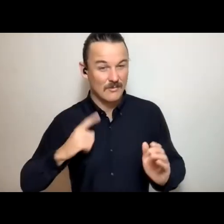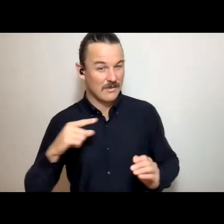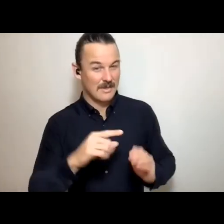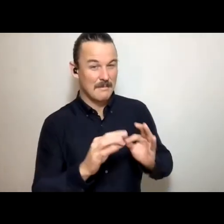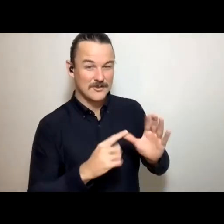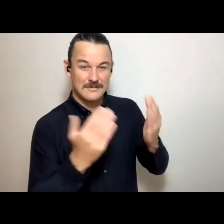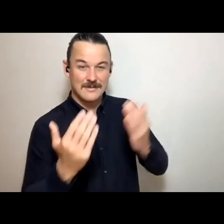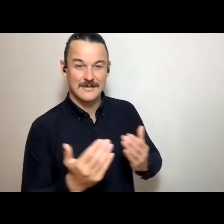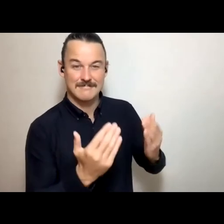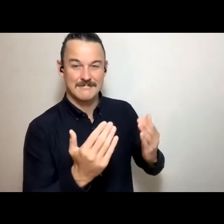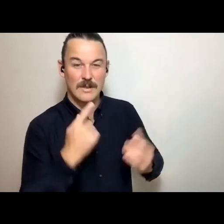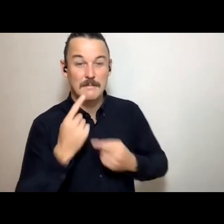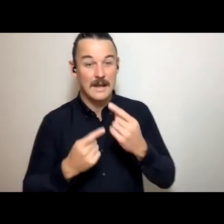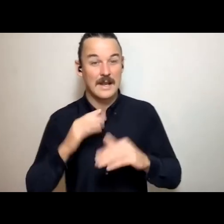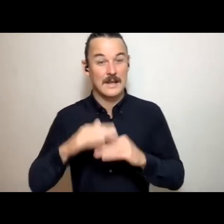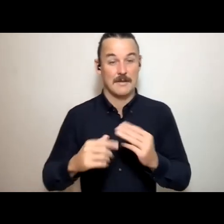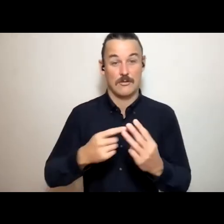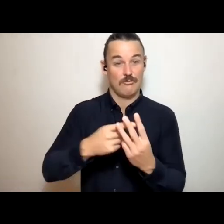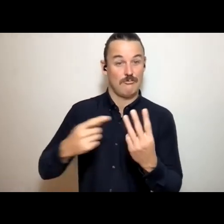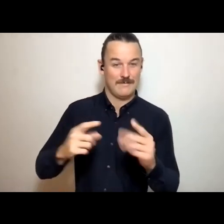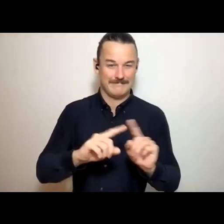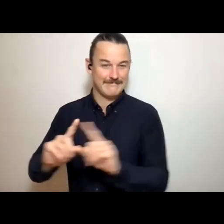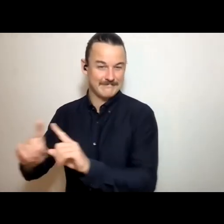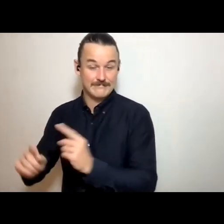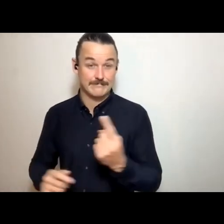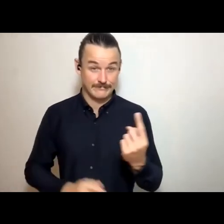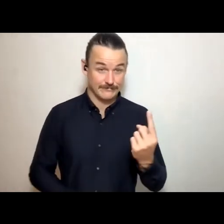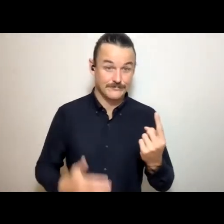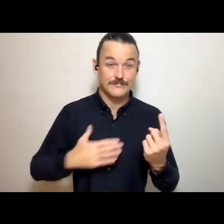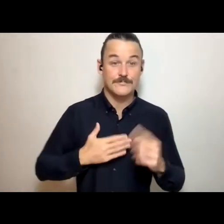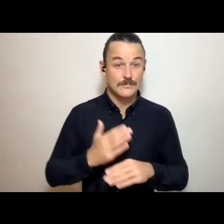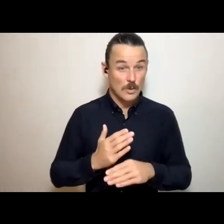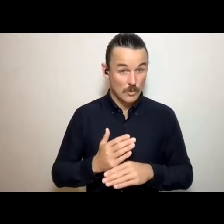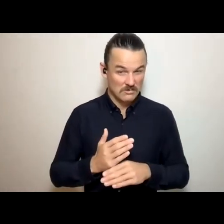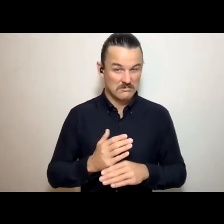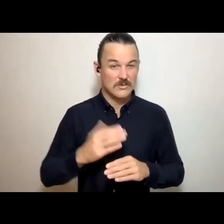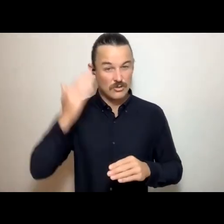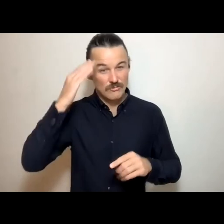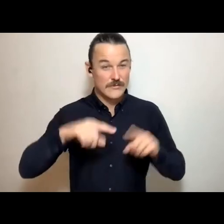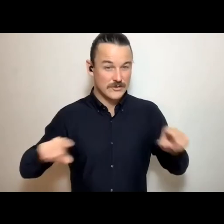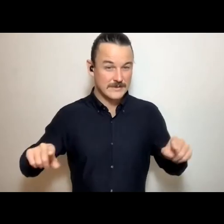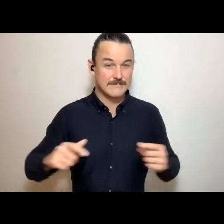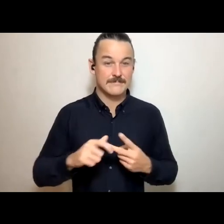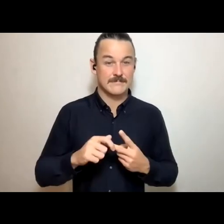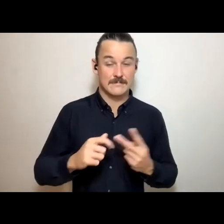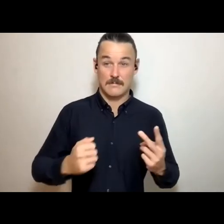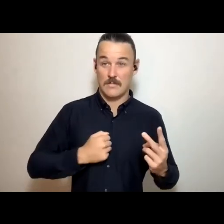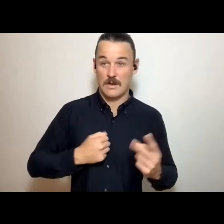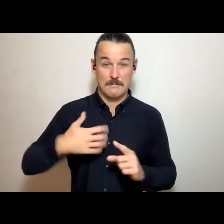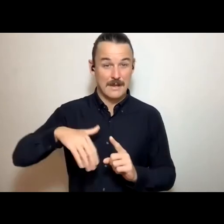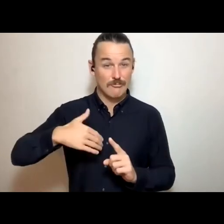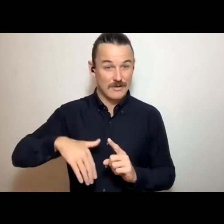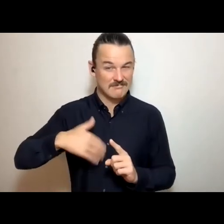something about my work and neurodiversity, something about my personal background and how it shaped